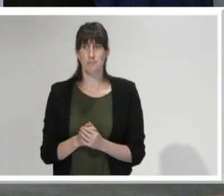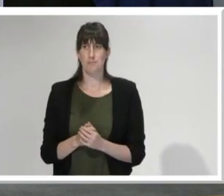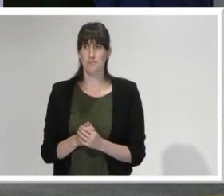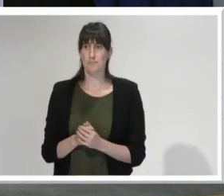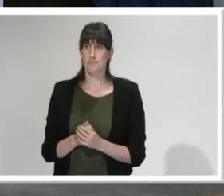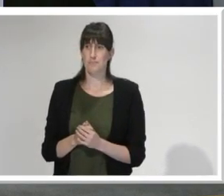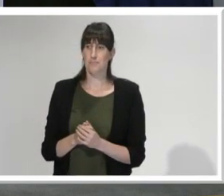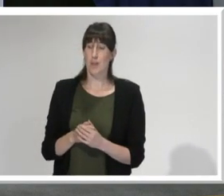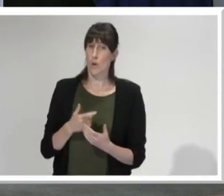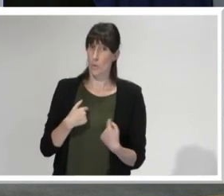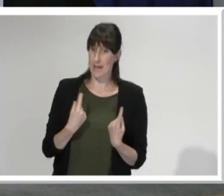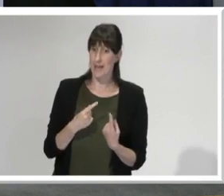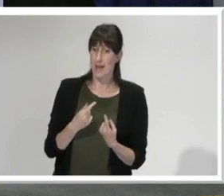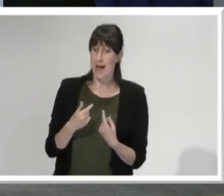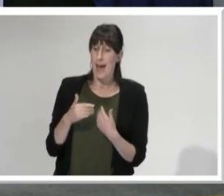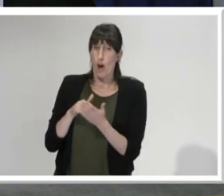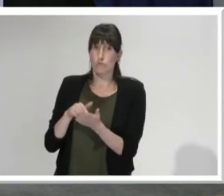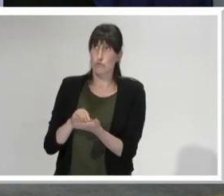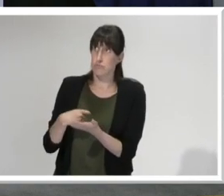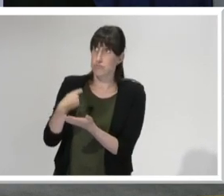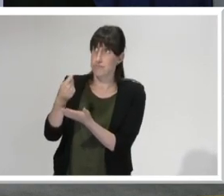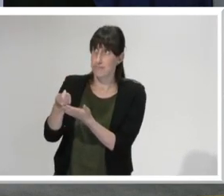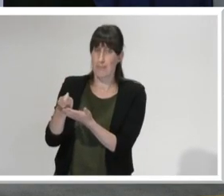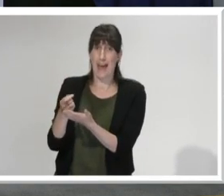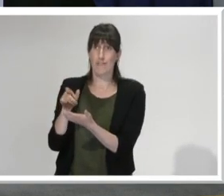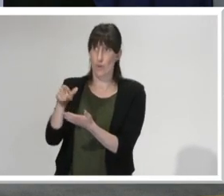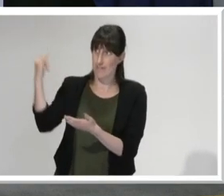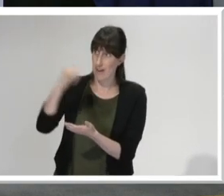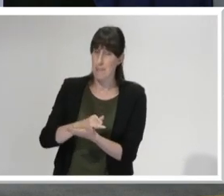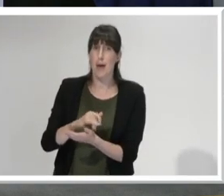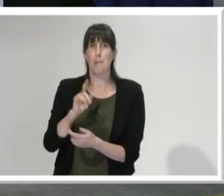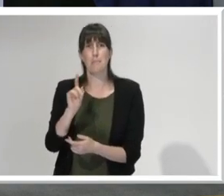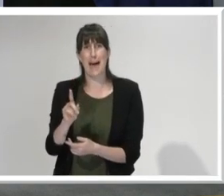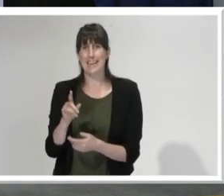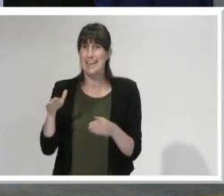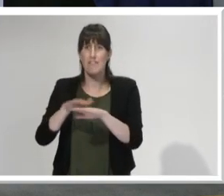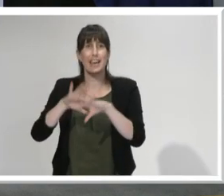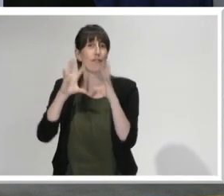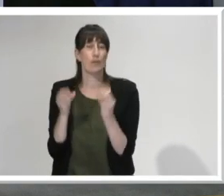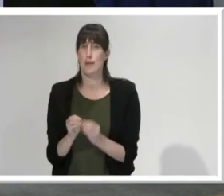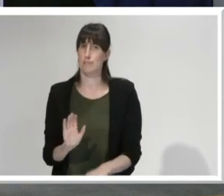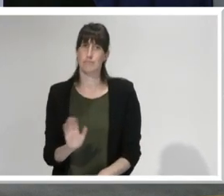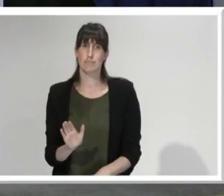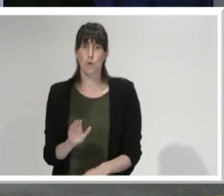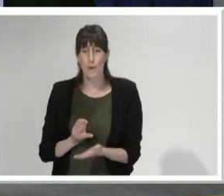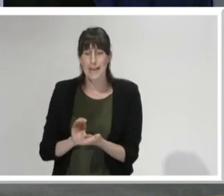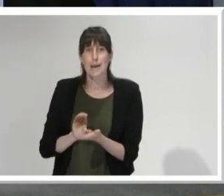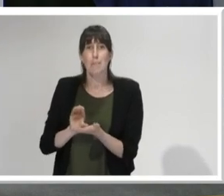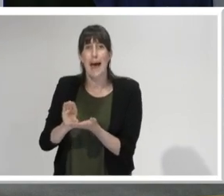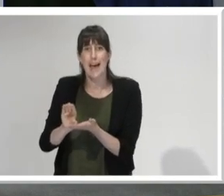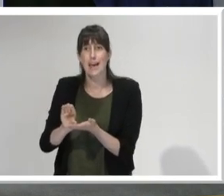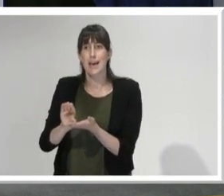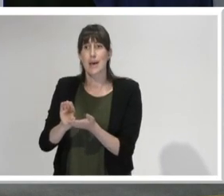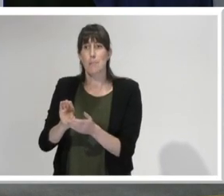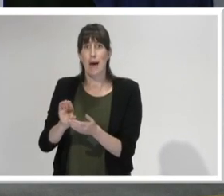Zealanders home. I've been going over some of the costs of that. We are substantially subsidising bringing those